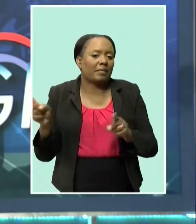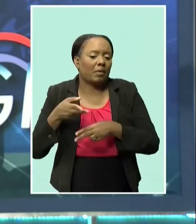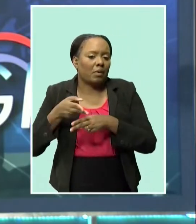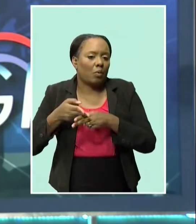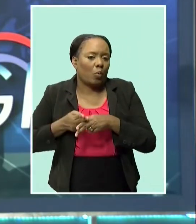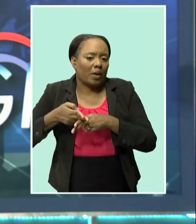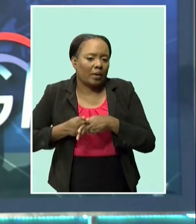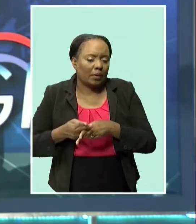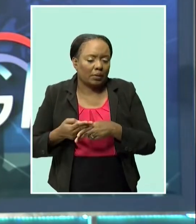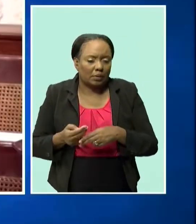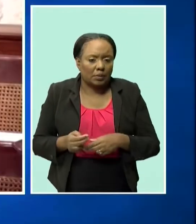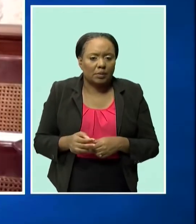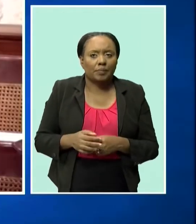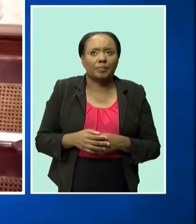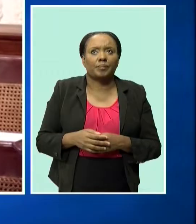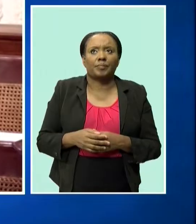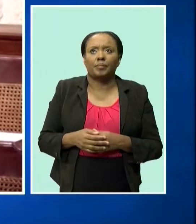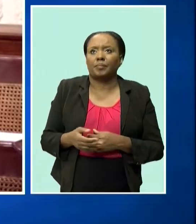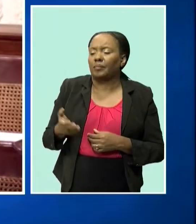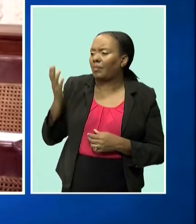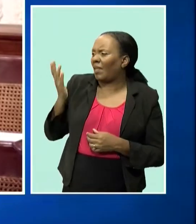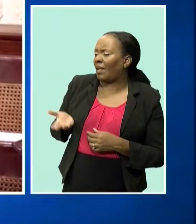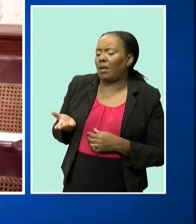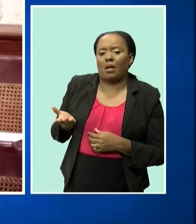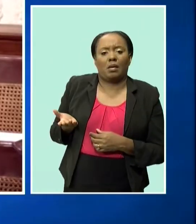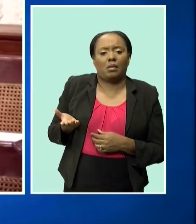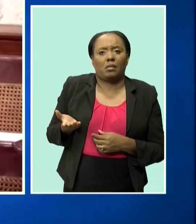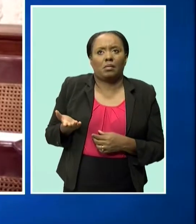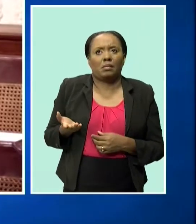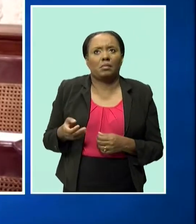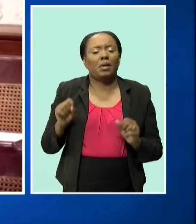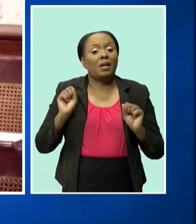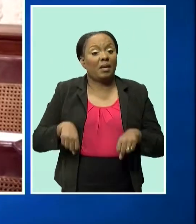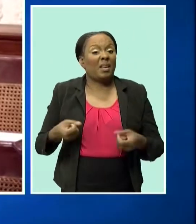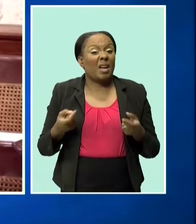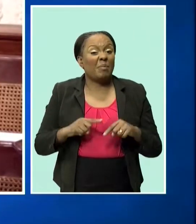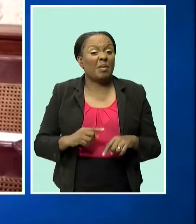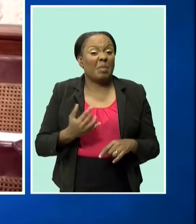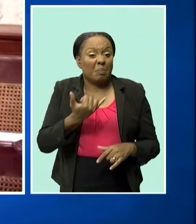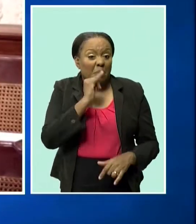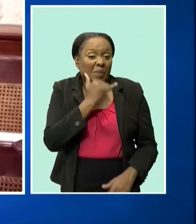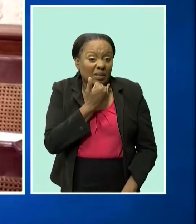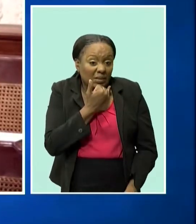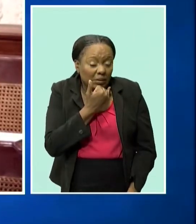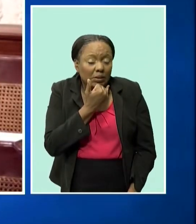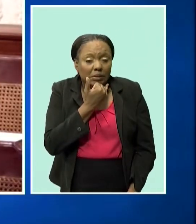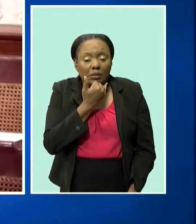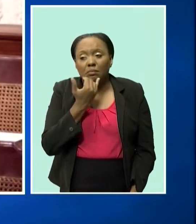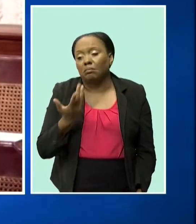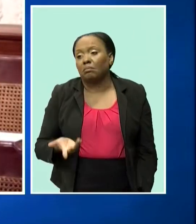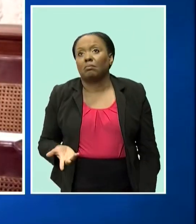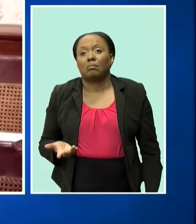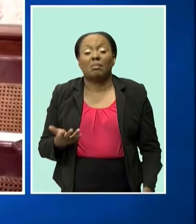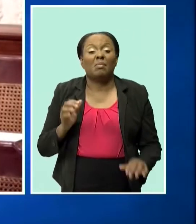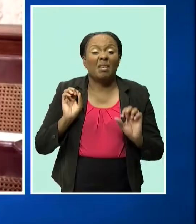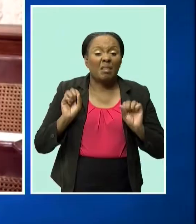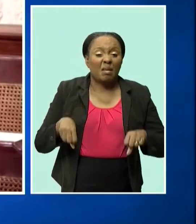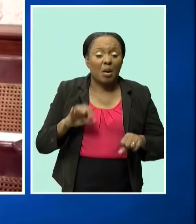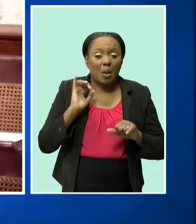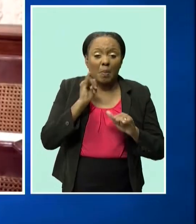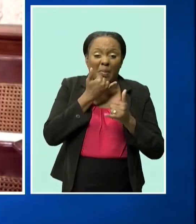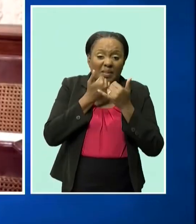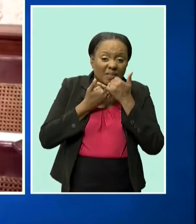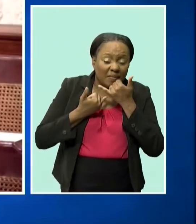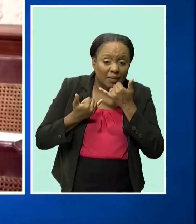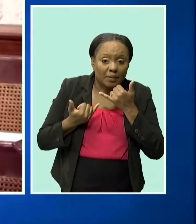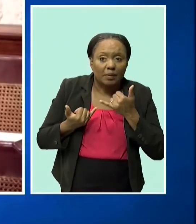2022. This kind of thing, yeah, it can happen by mistake. This kind of thing can happen by mistake. But let us